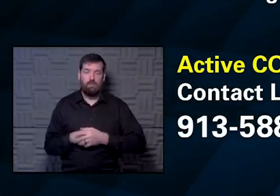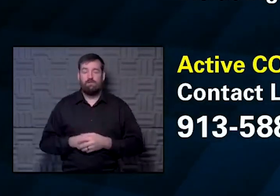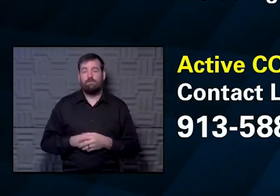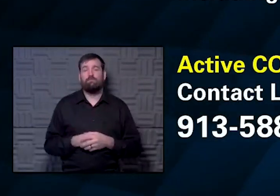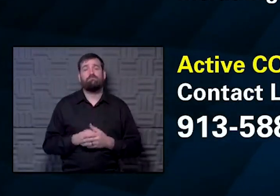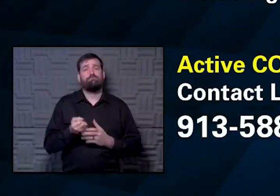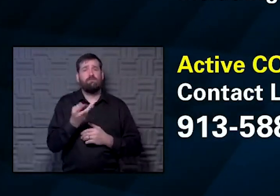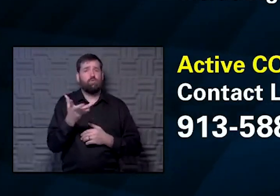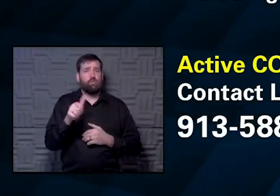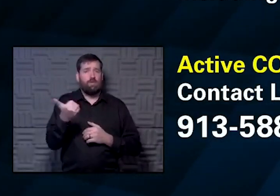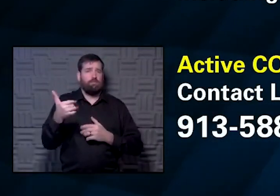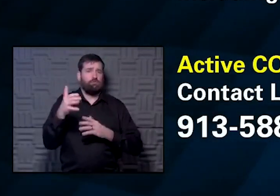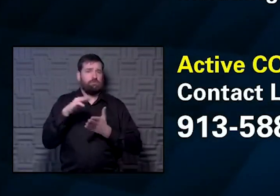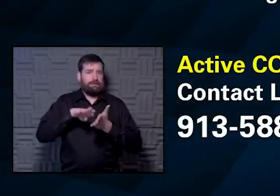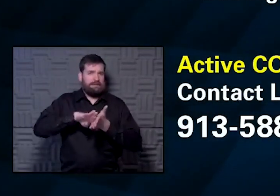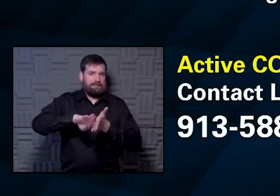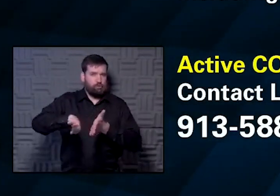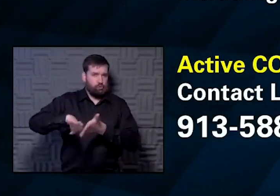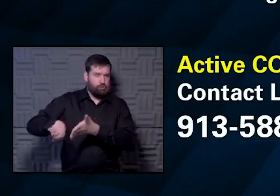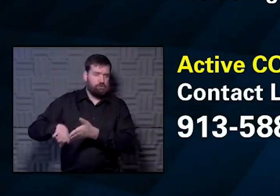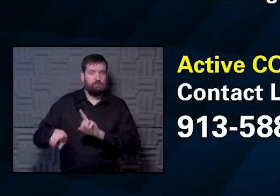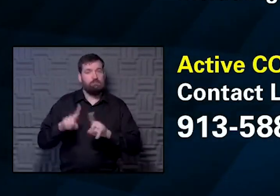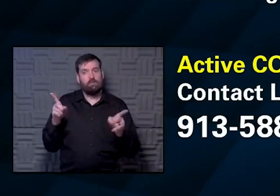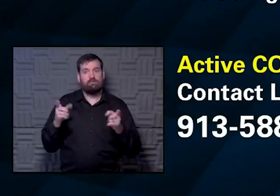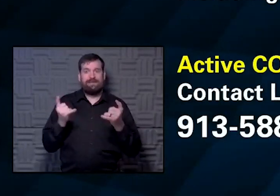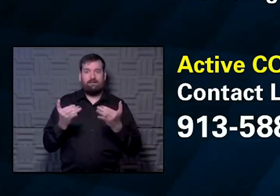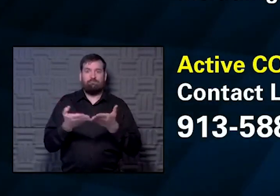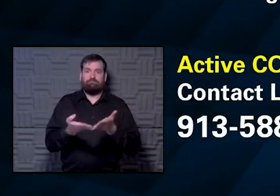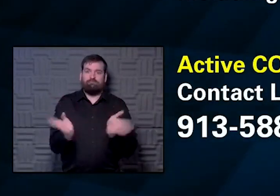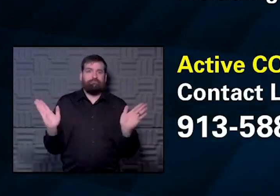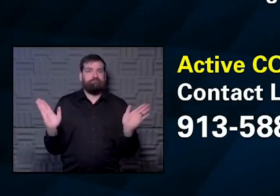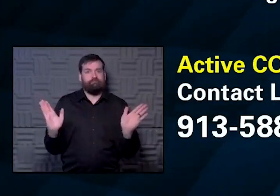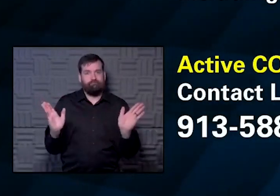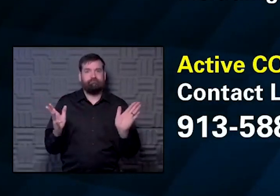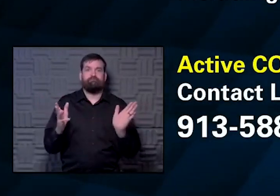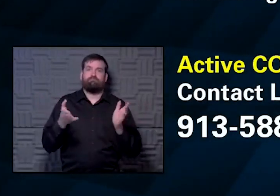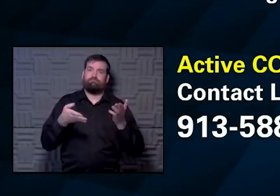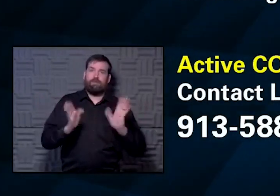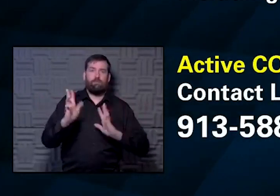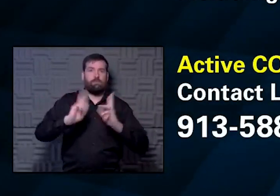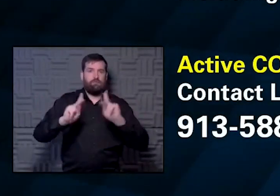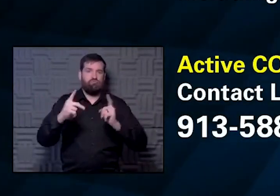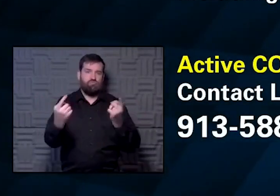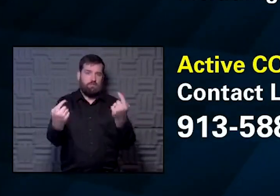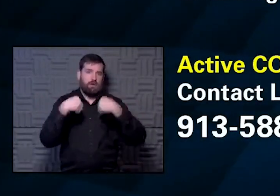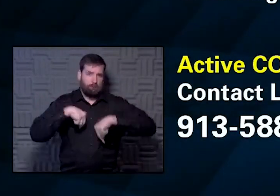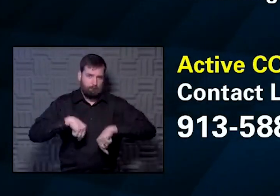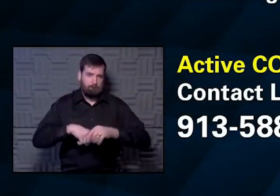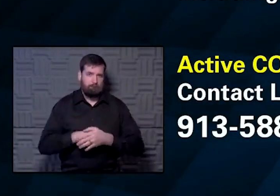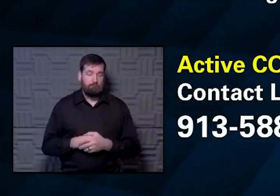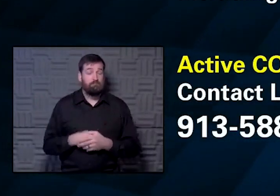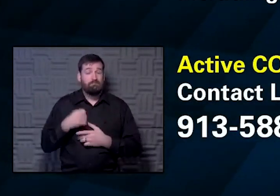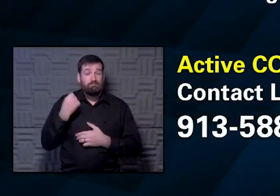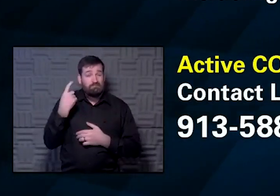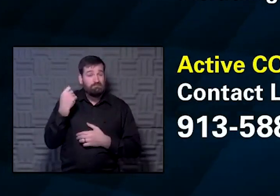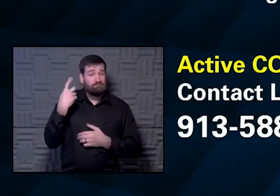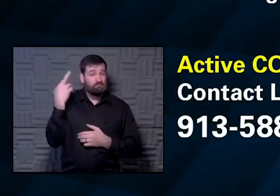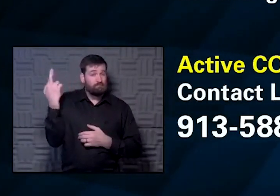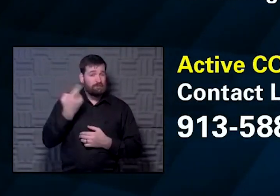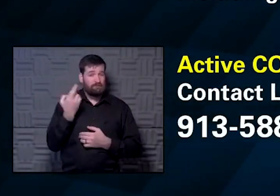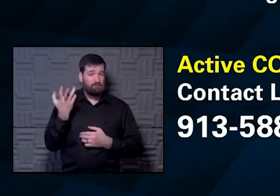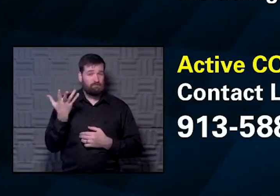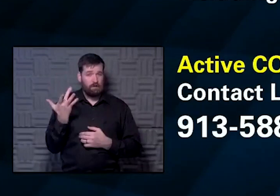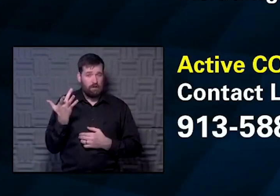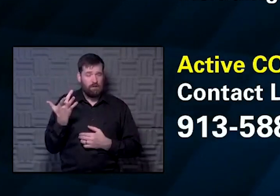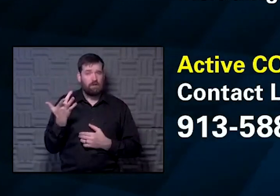few other exclusions, but we're much broader now in terms of allowing individuals to come in. Now, the reason is we're